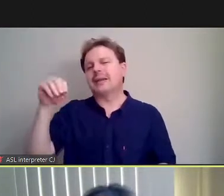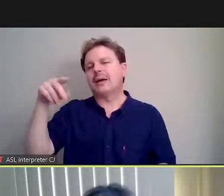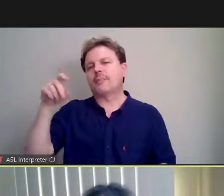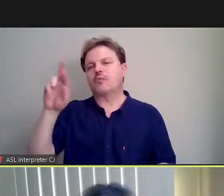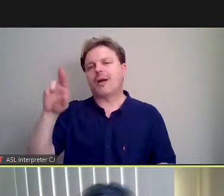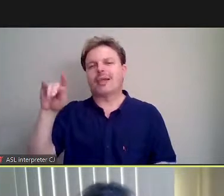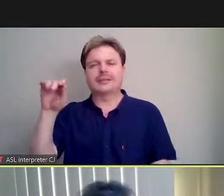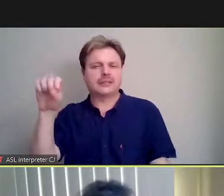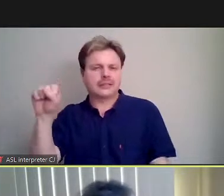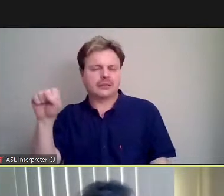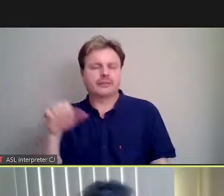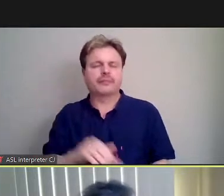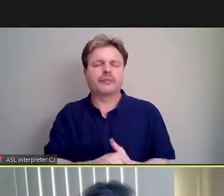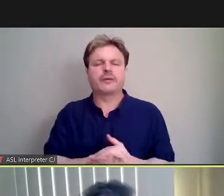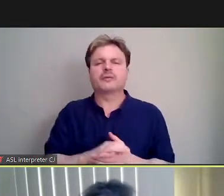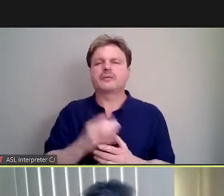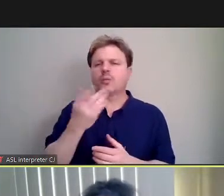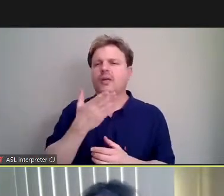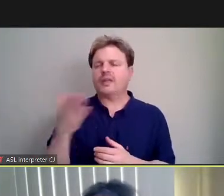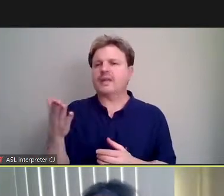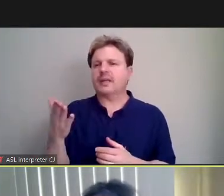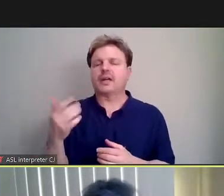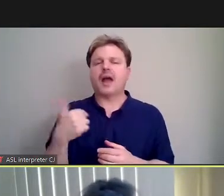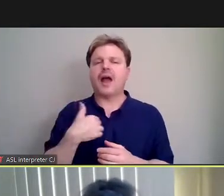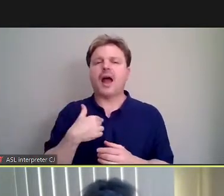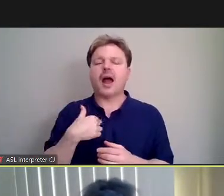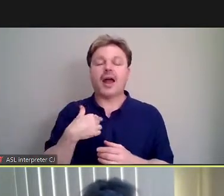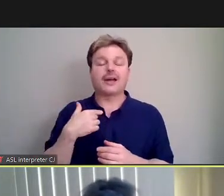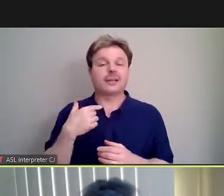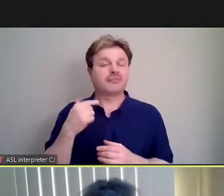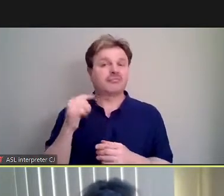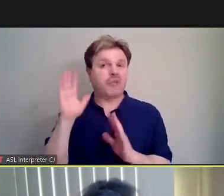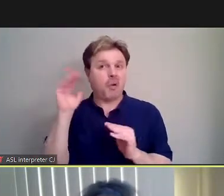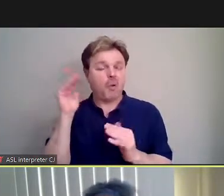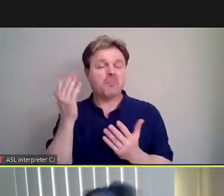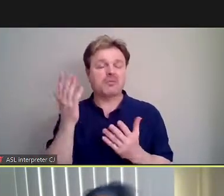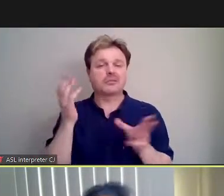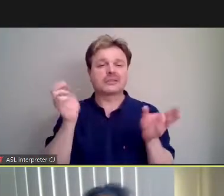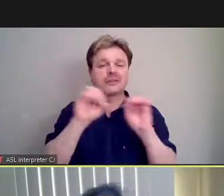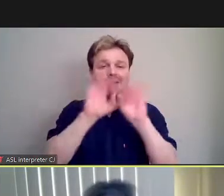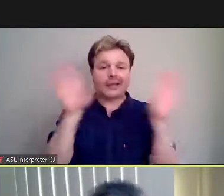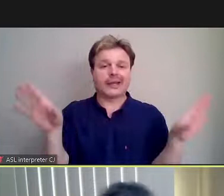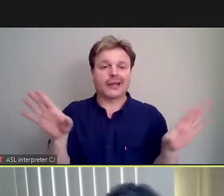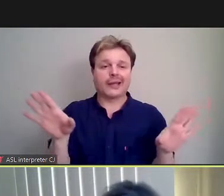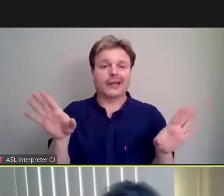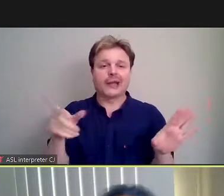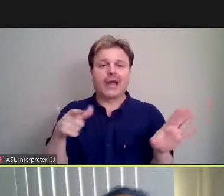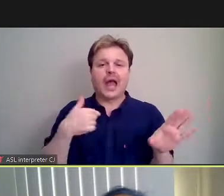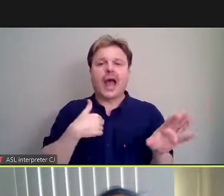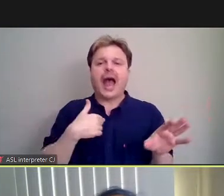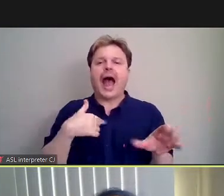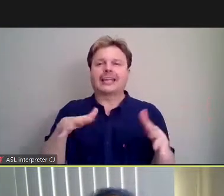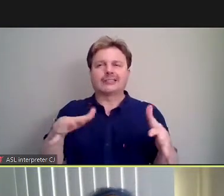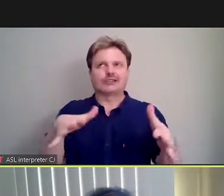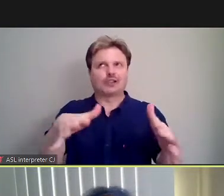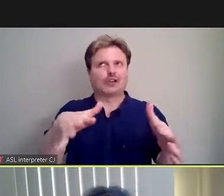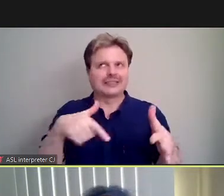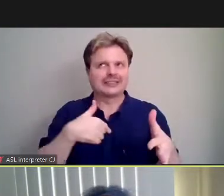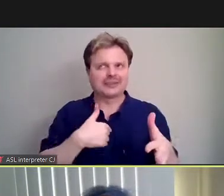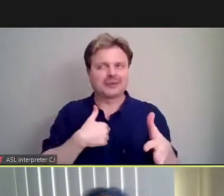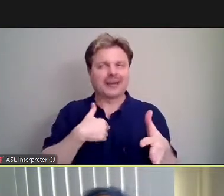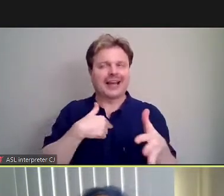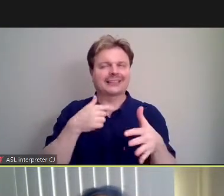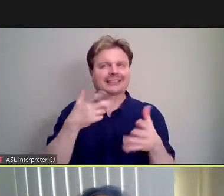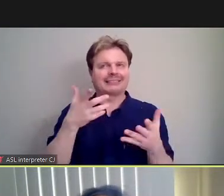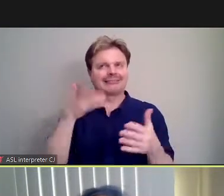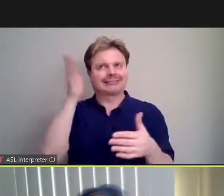And so one of the things that I hope was clear, because I get very nervous at these things, is